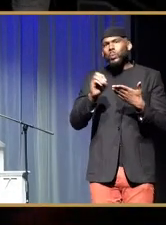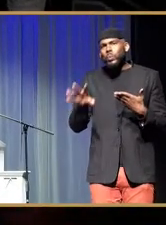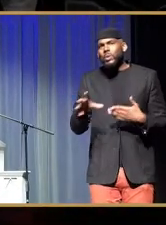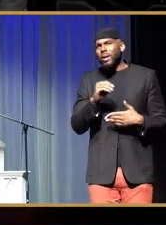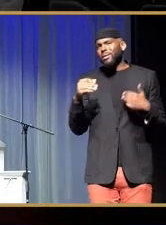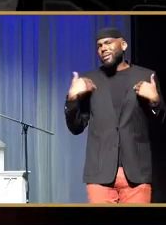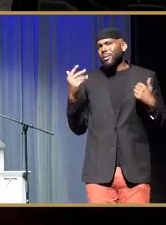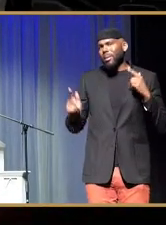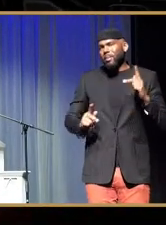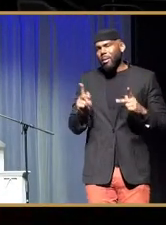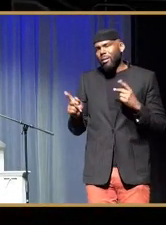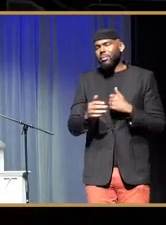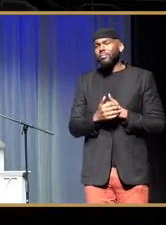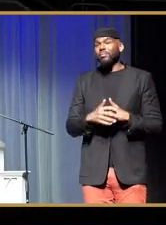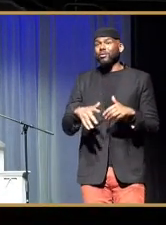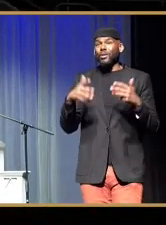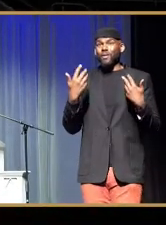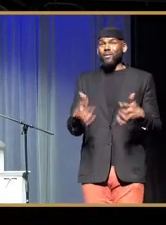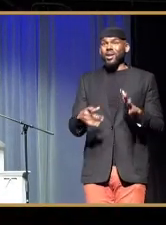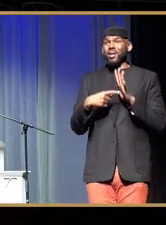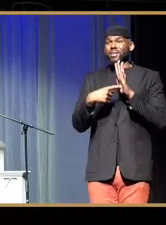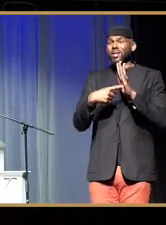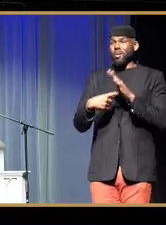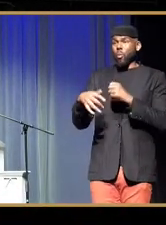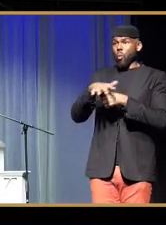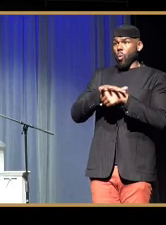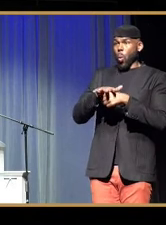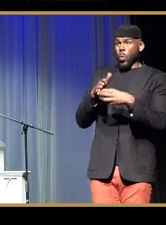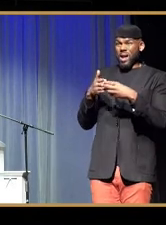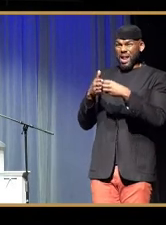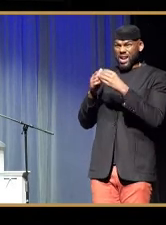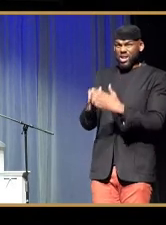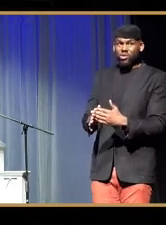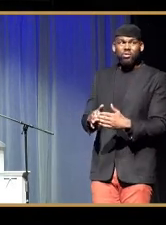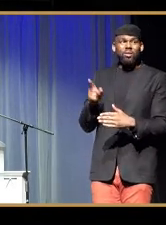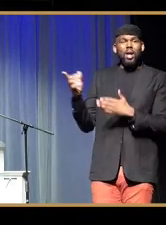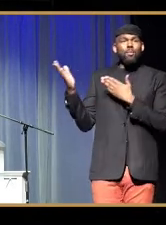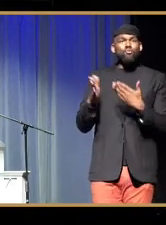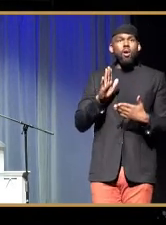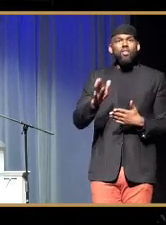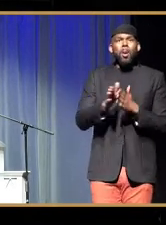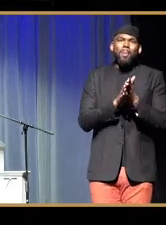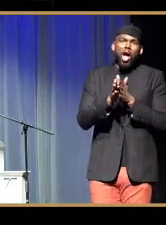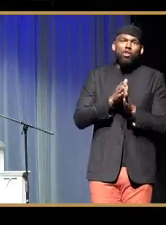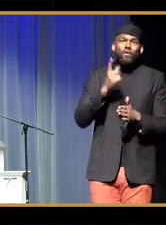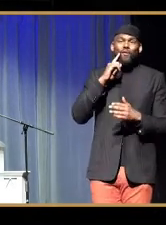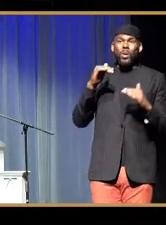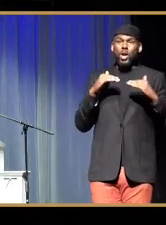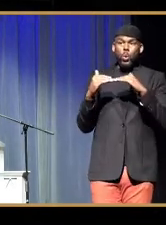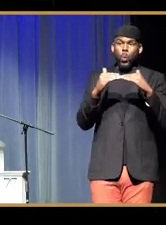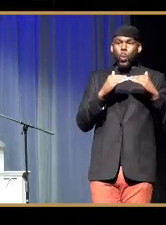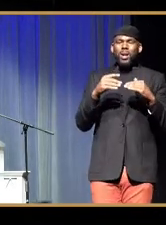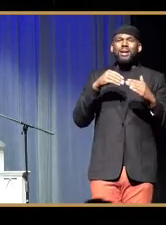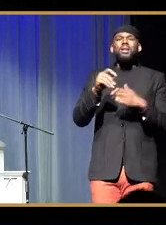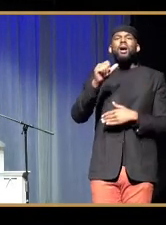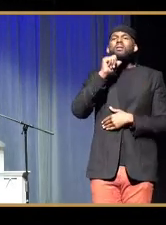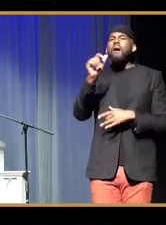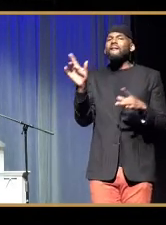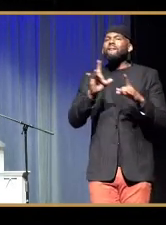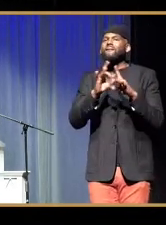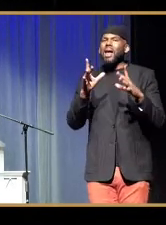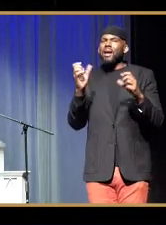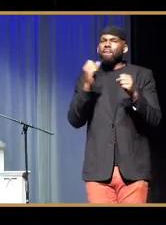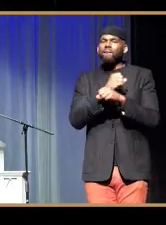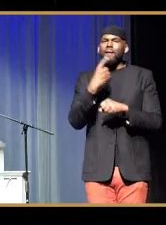people. Following the example of local leaders, they brought their passion for equality into the nonviolent fight